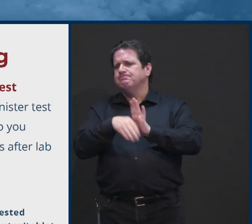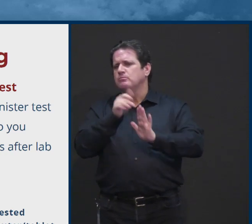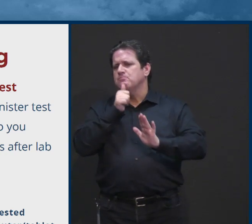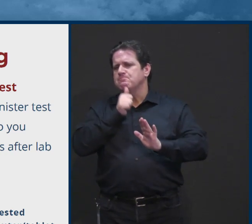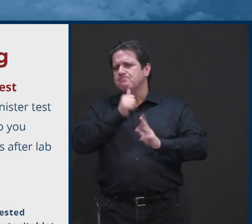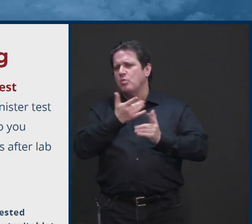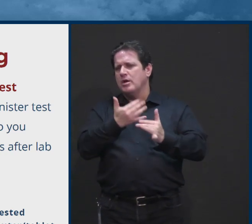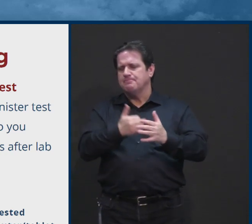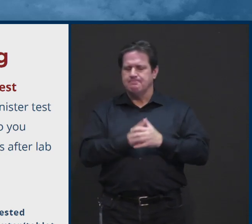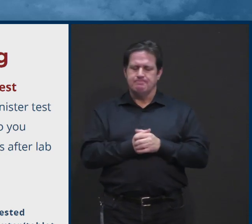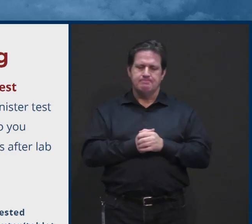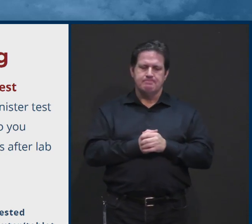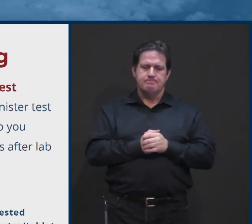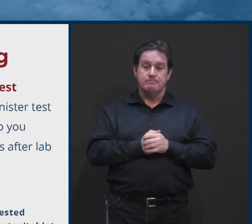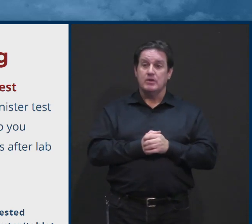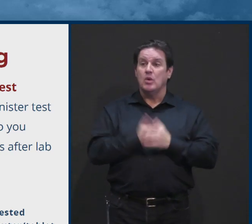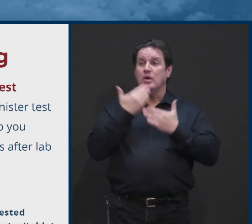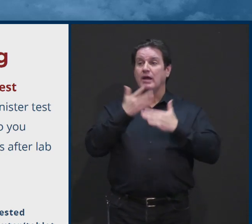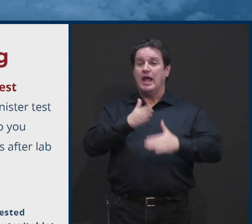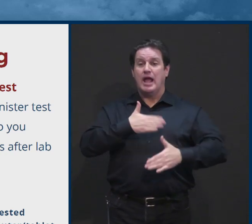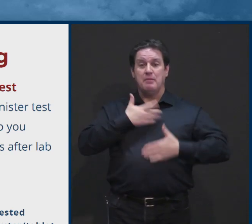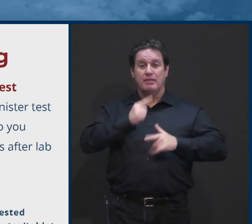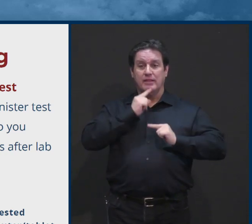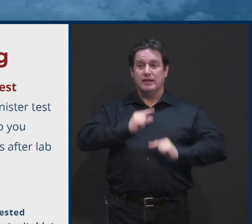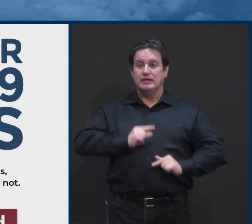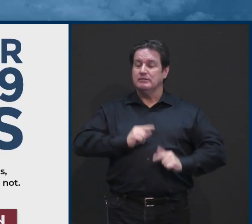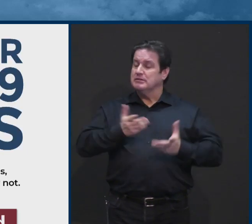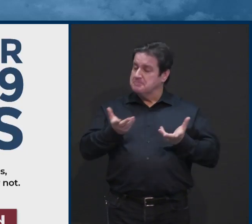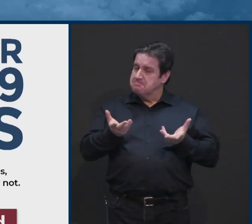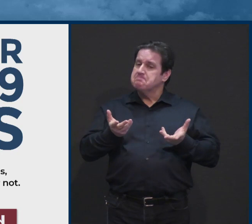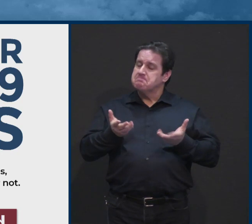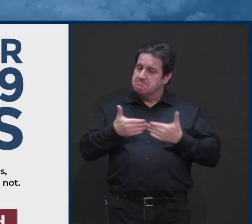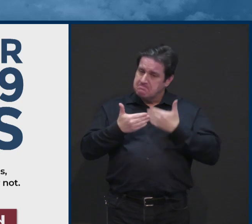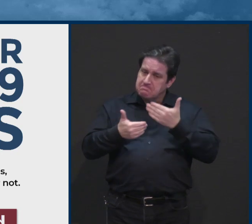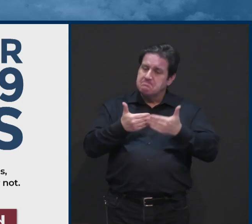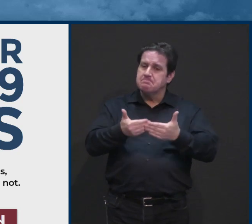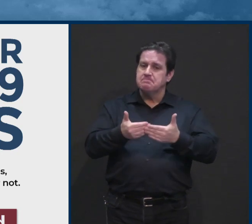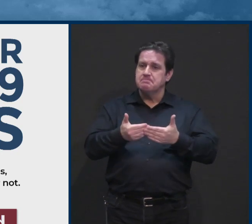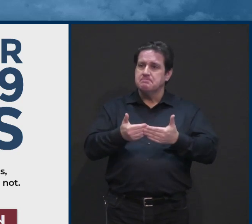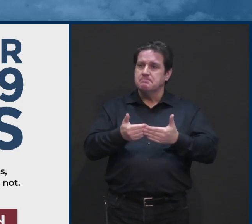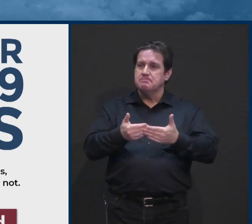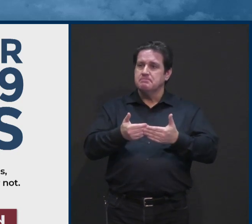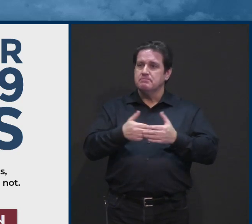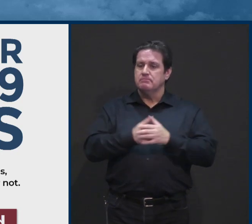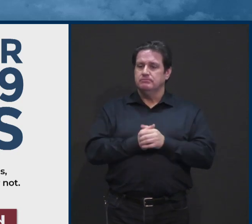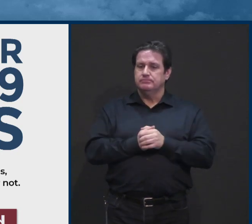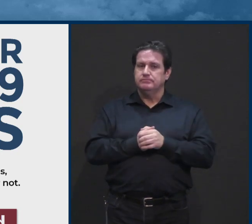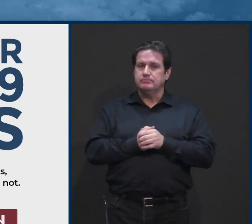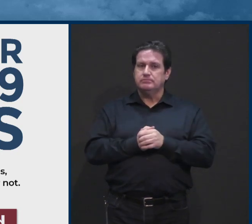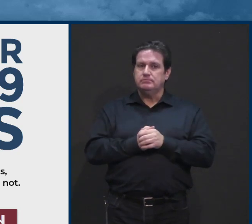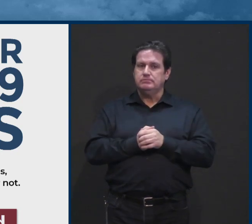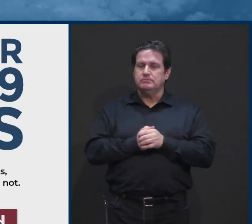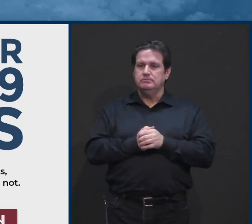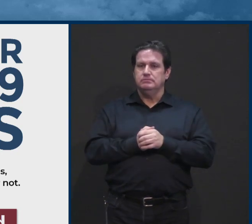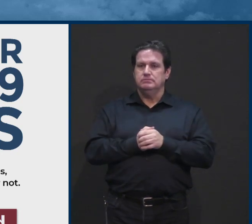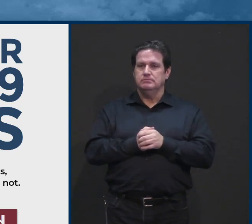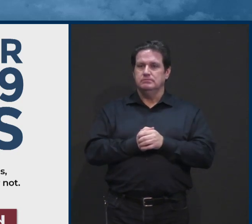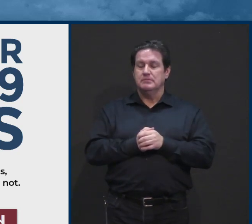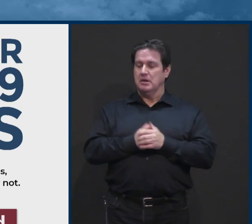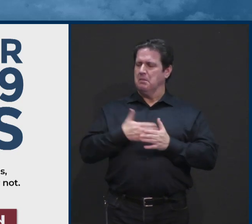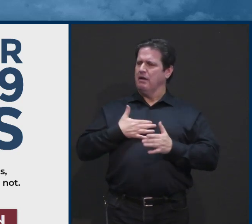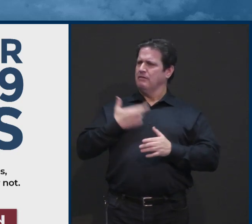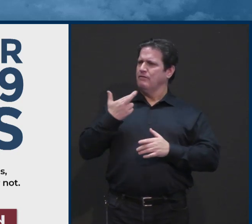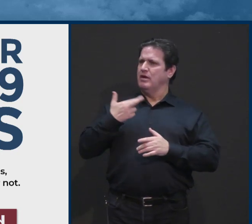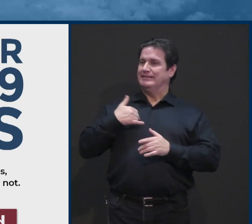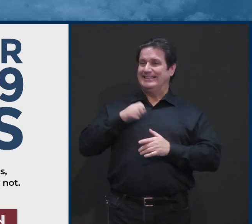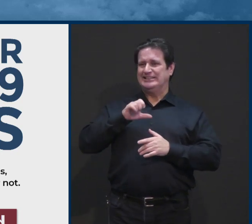wish everybody a very happy Thanksgiving. I just, quick anecdotal note here. Best friend down in Chicago is in the